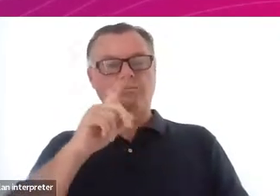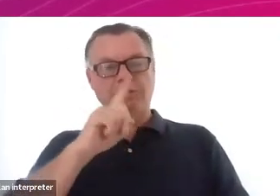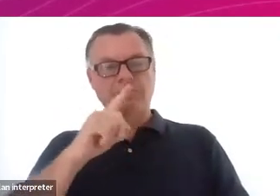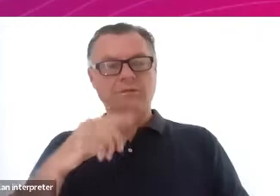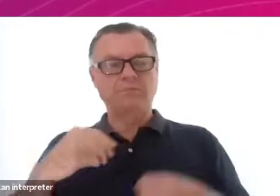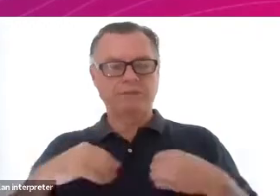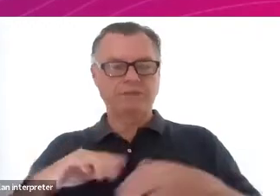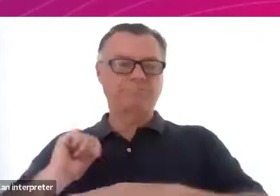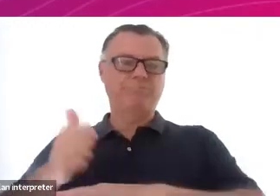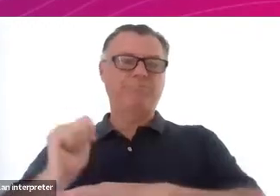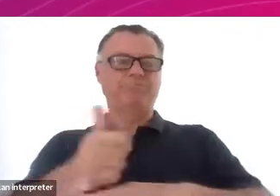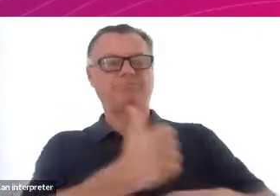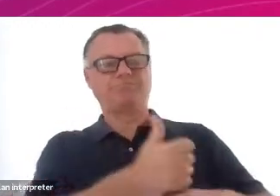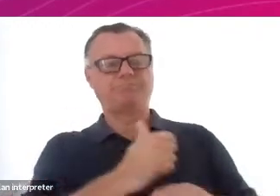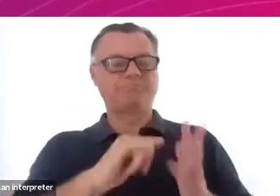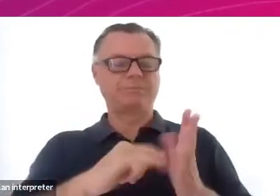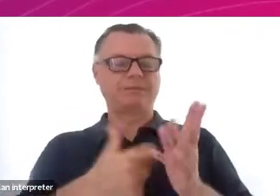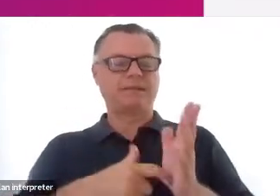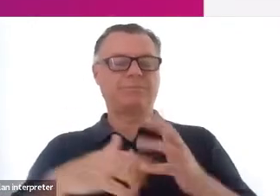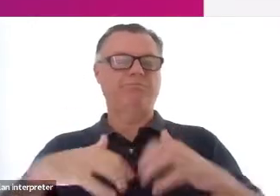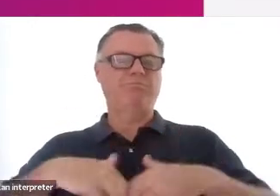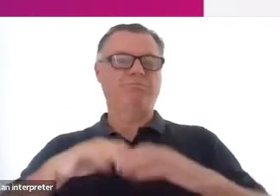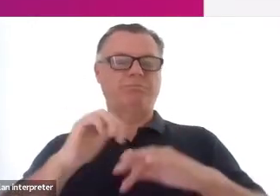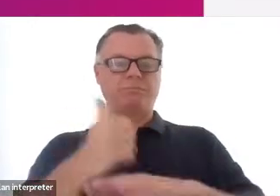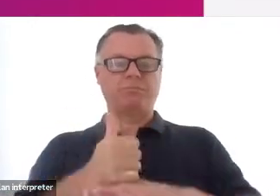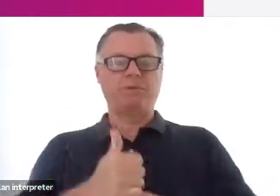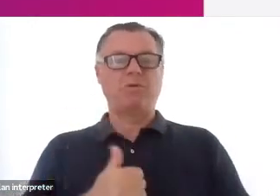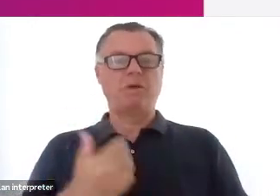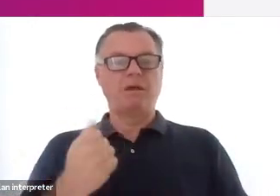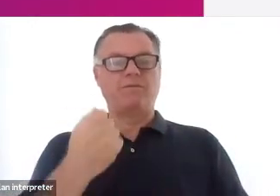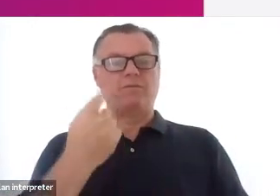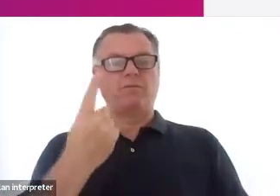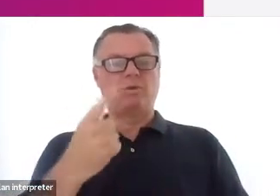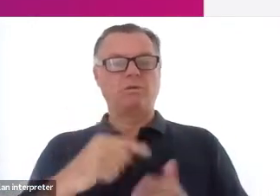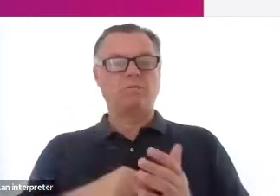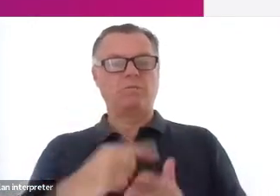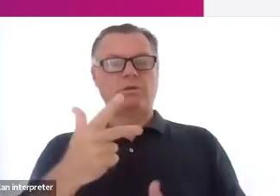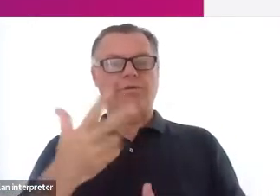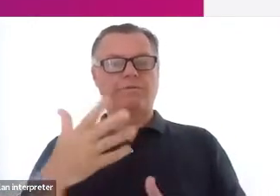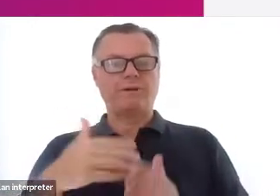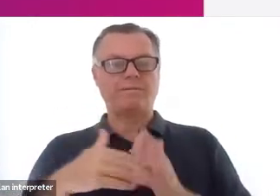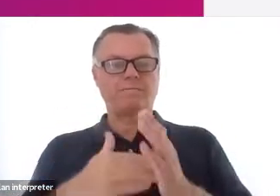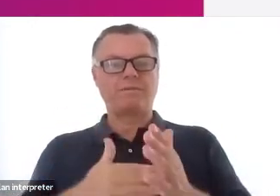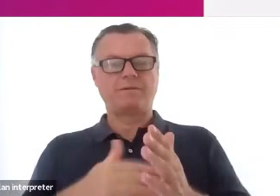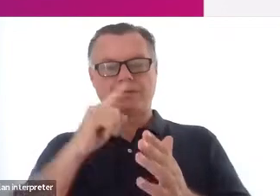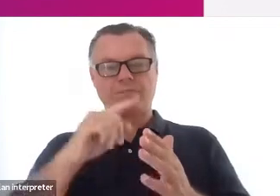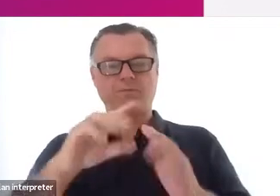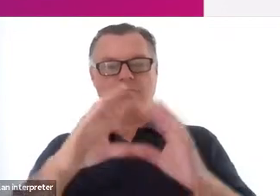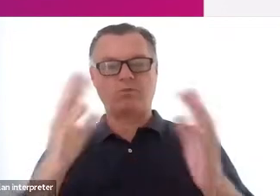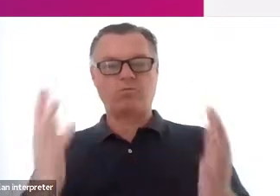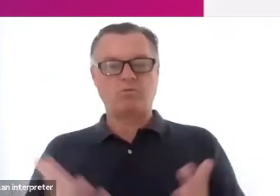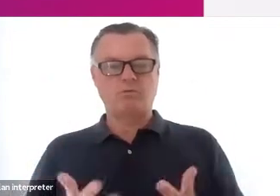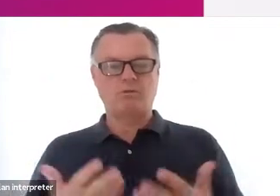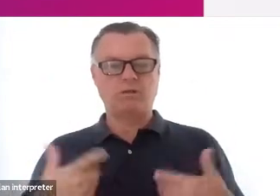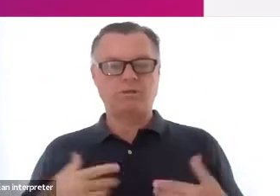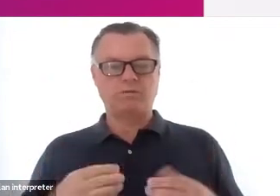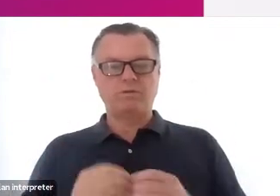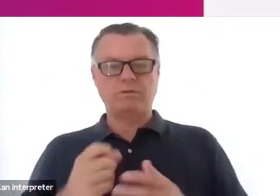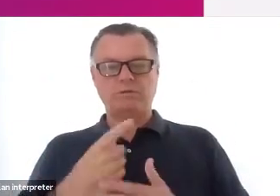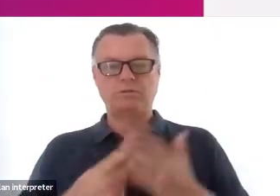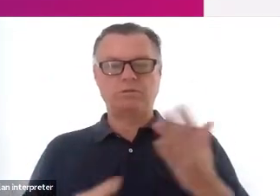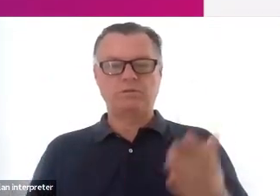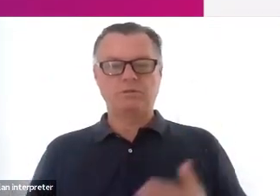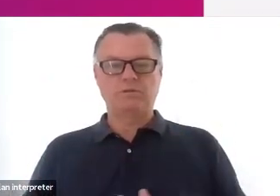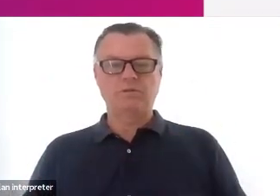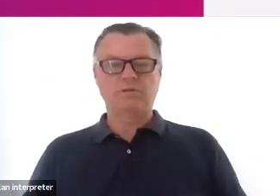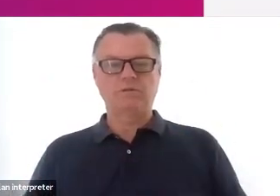I should say, building technology that works for the 1.85 million people globally living with disability. We